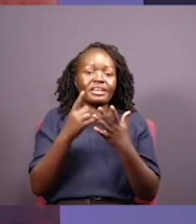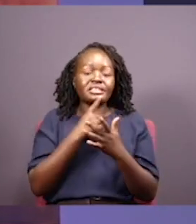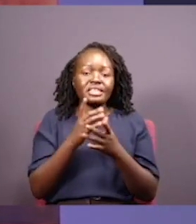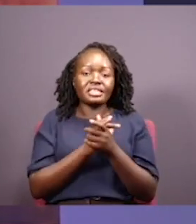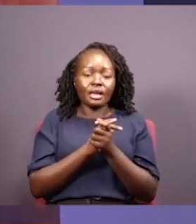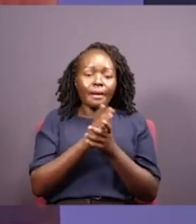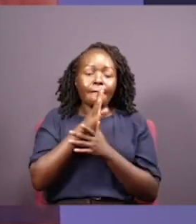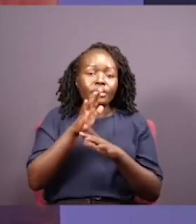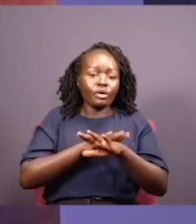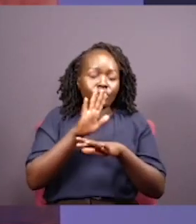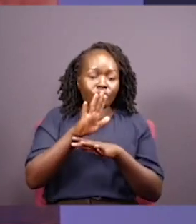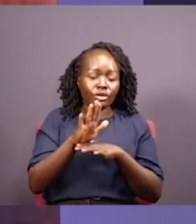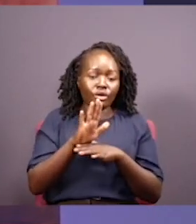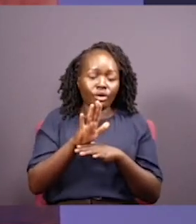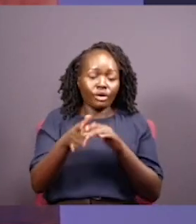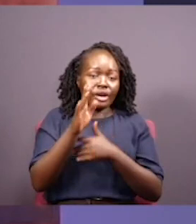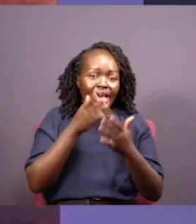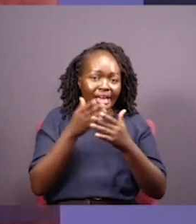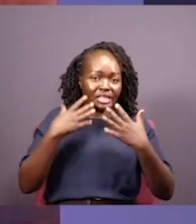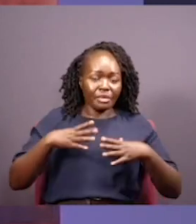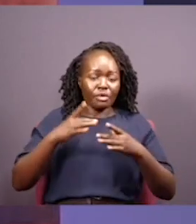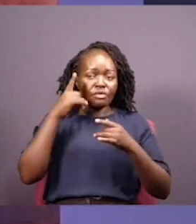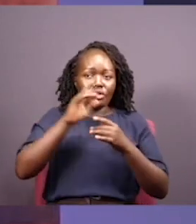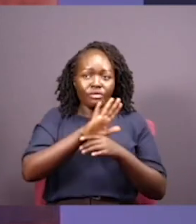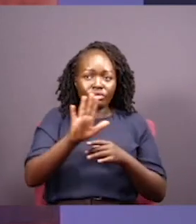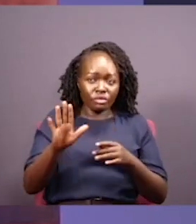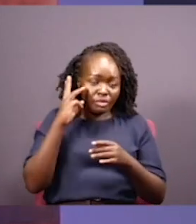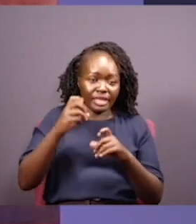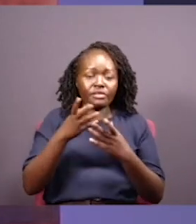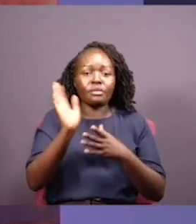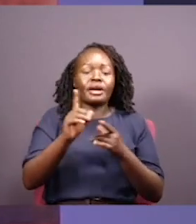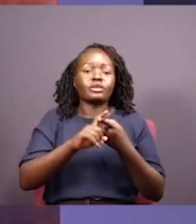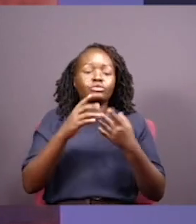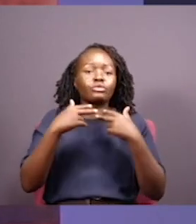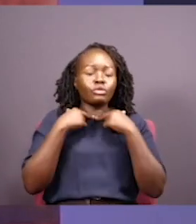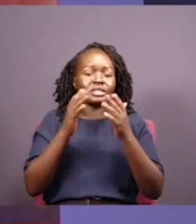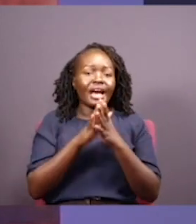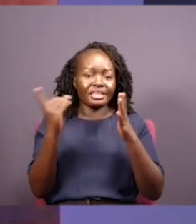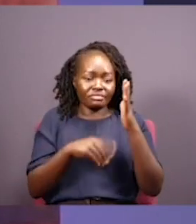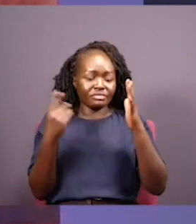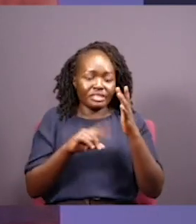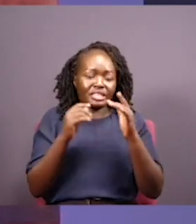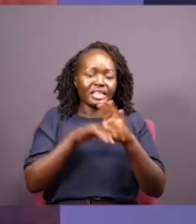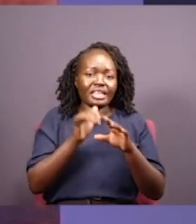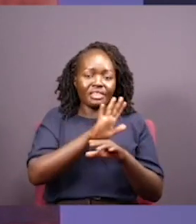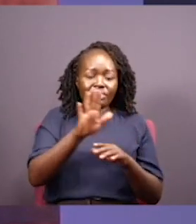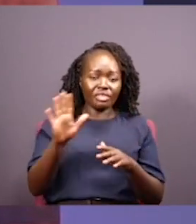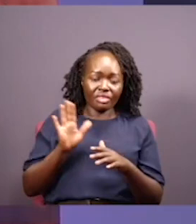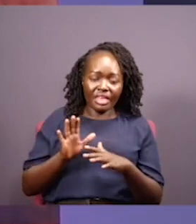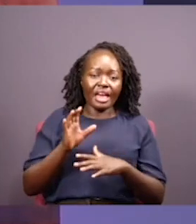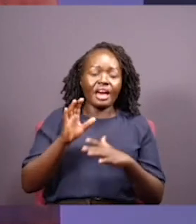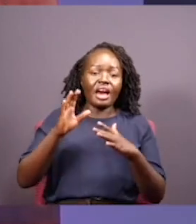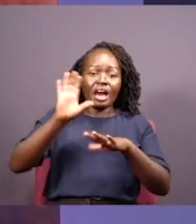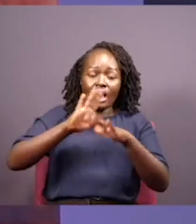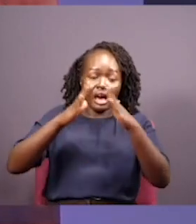guard against people, for they will hand you over to the courts and flog you in their synagogues." In other words,